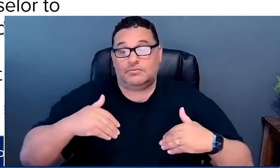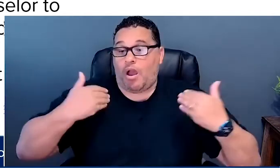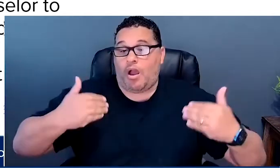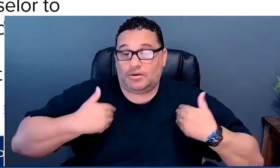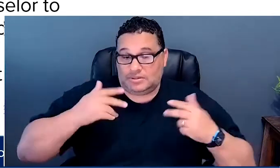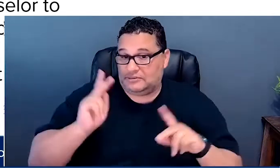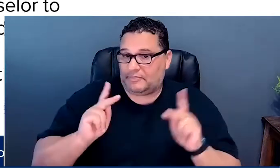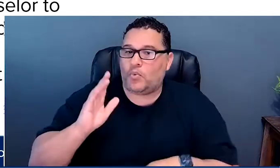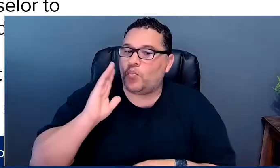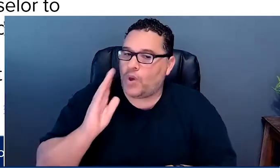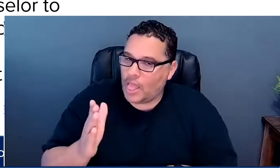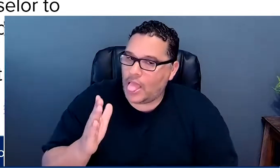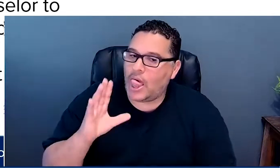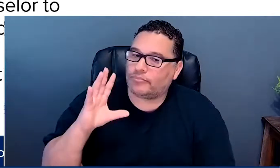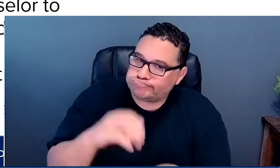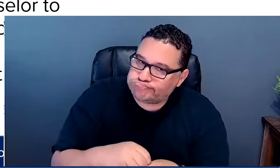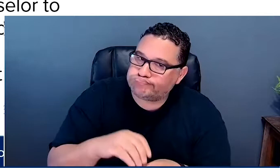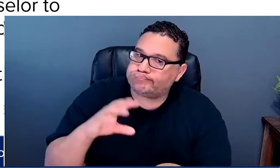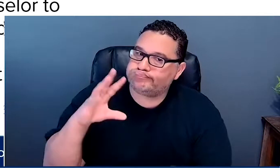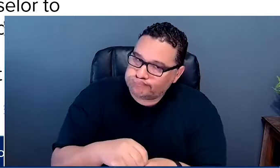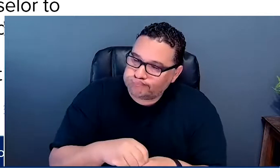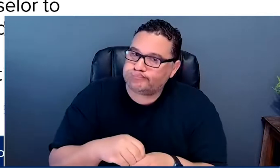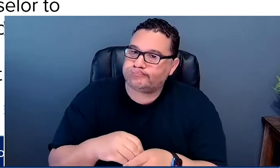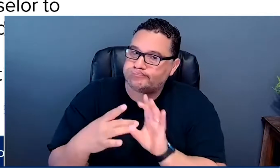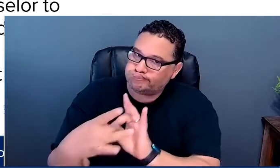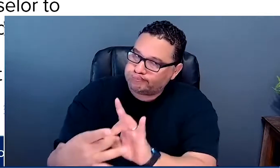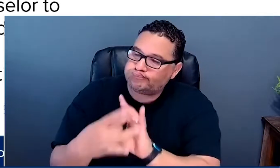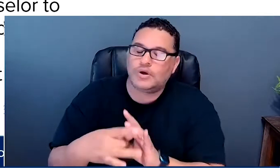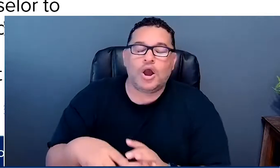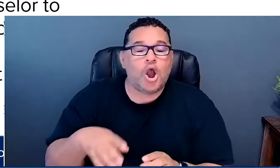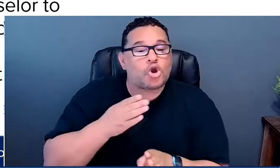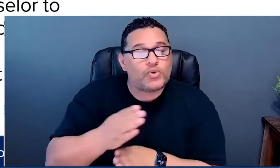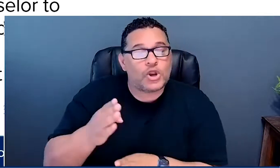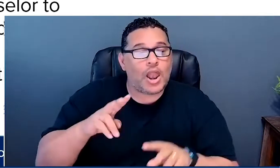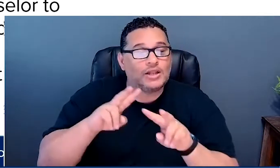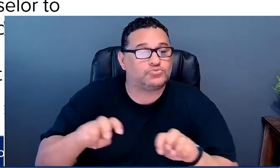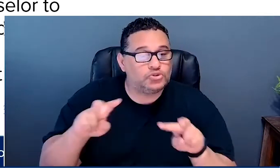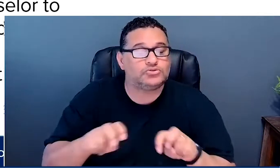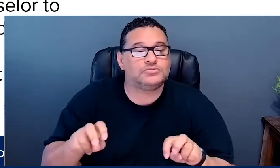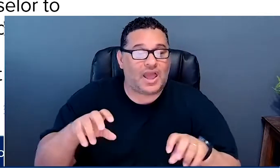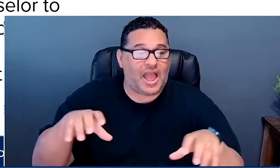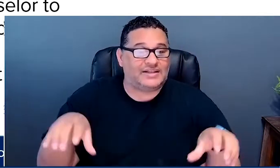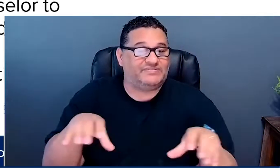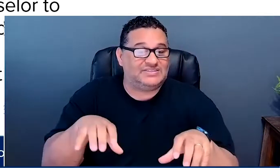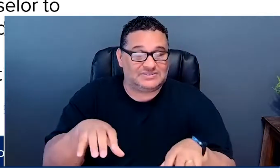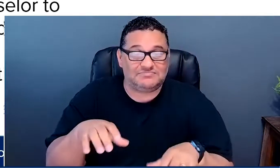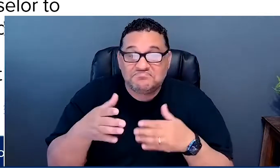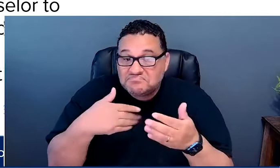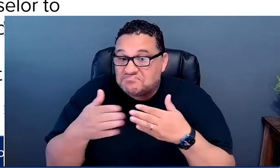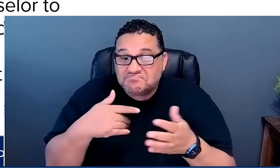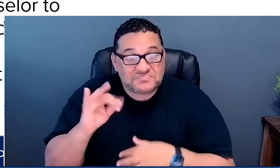will participate in career exploration activities, even if they think they know what